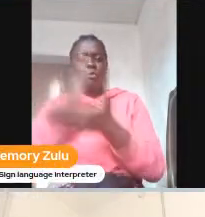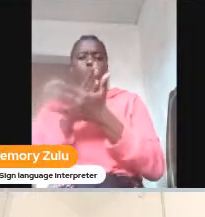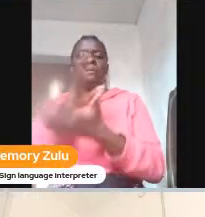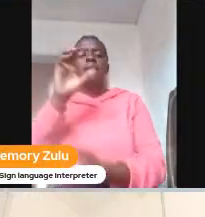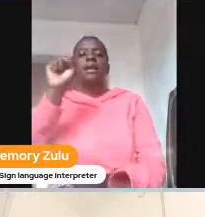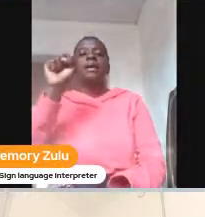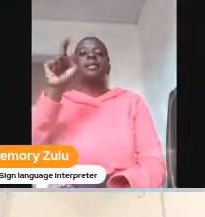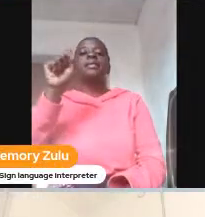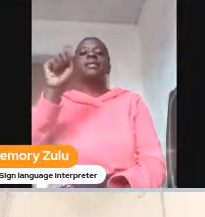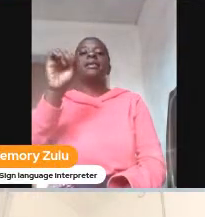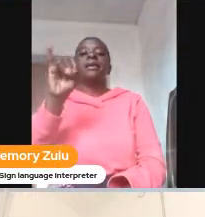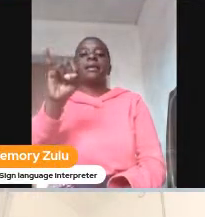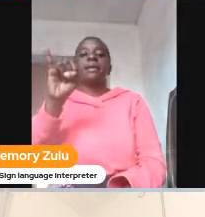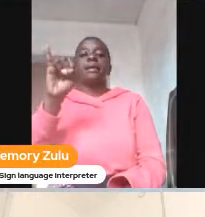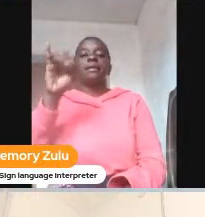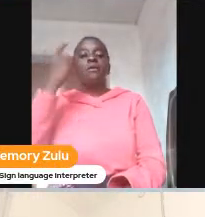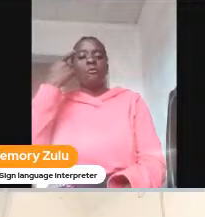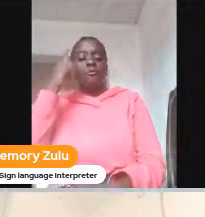Sarah.